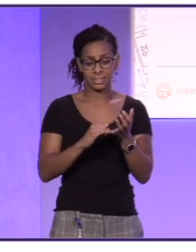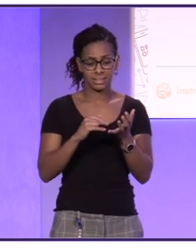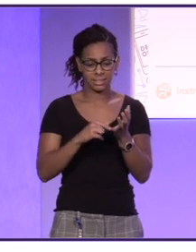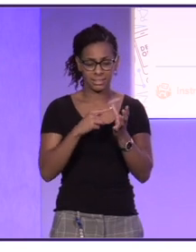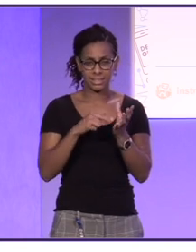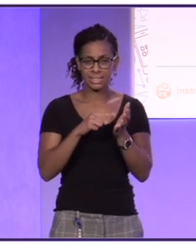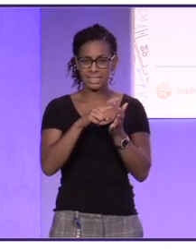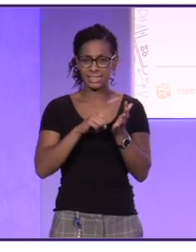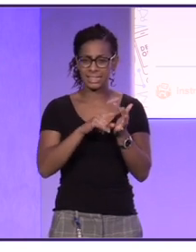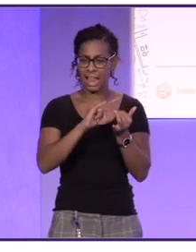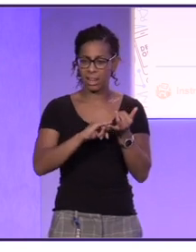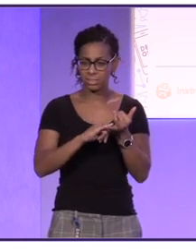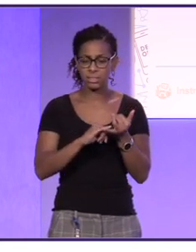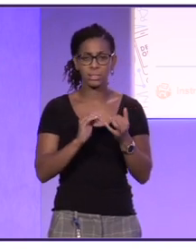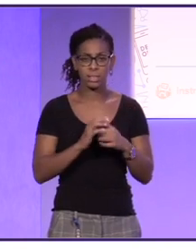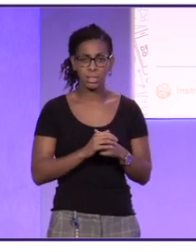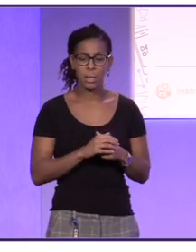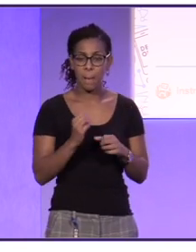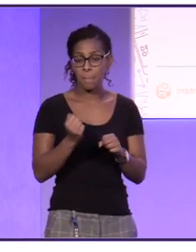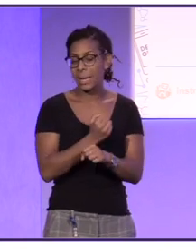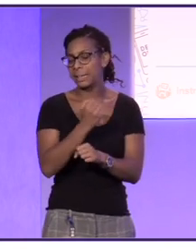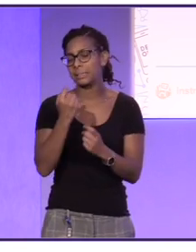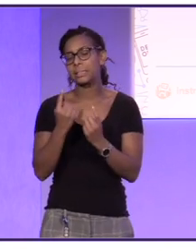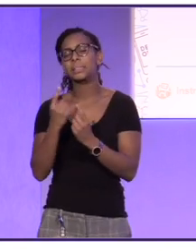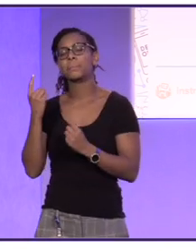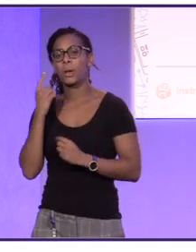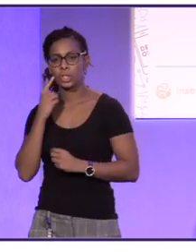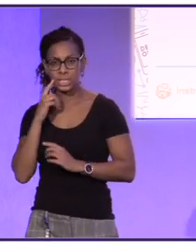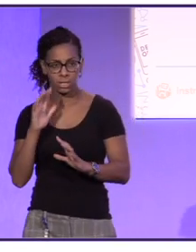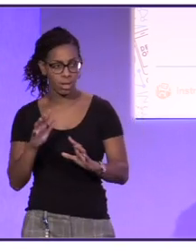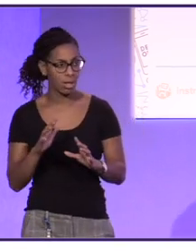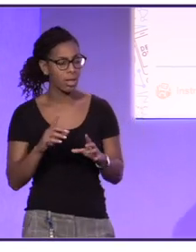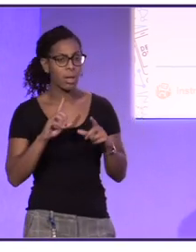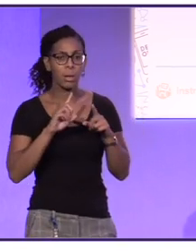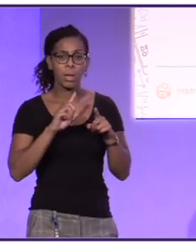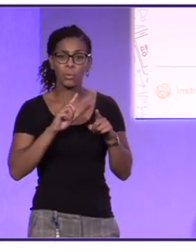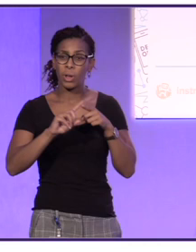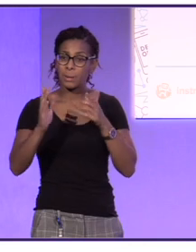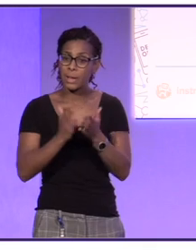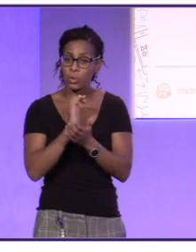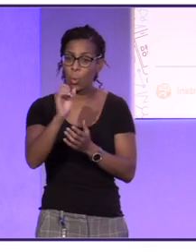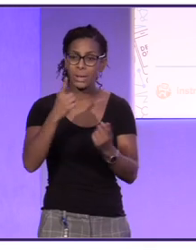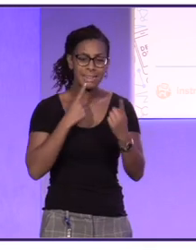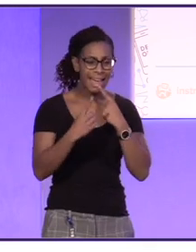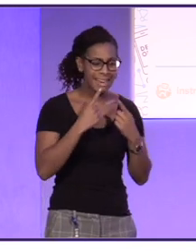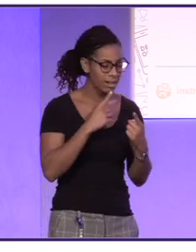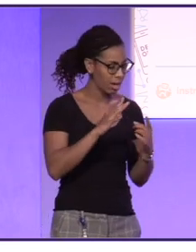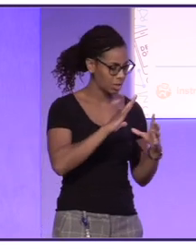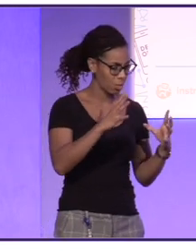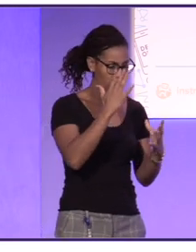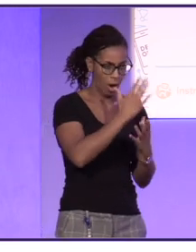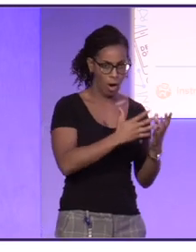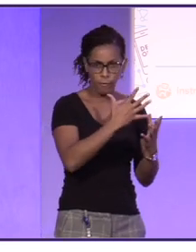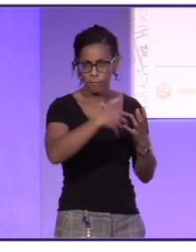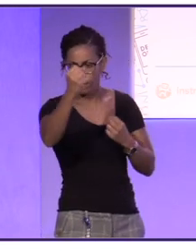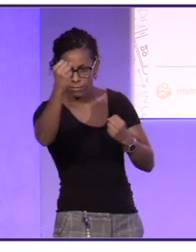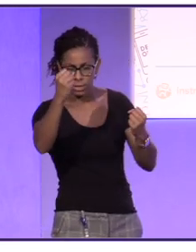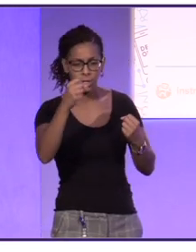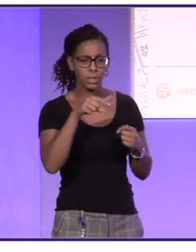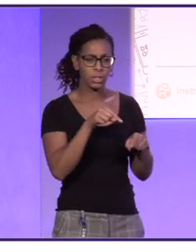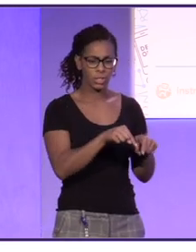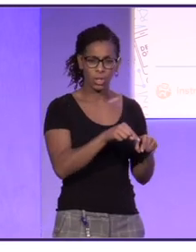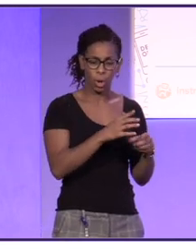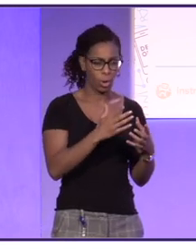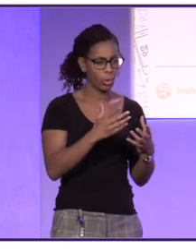easier. But otherwise, it's try to make sure your data doesn't get half-baked. So transactional and queue-backed